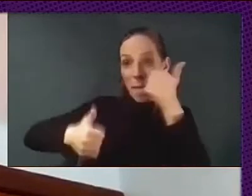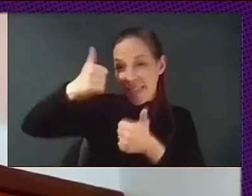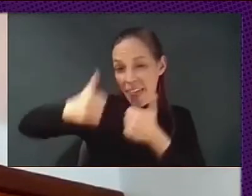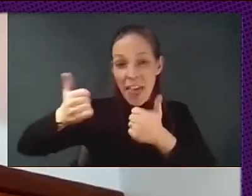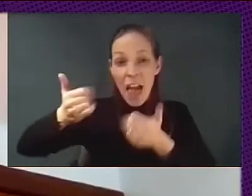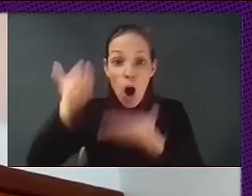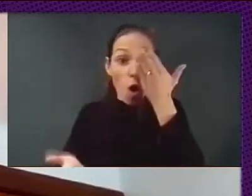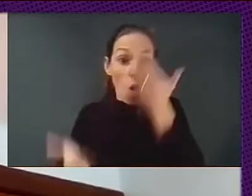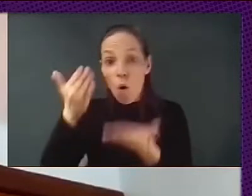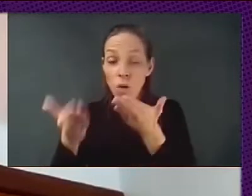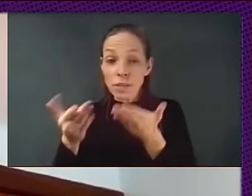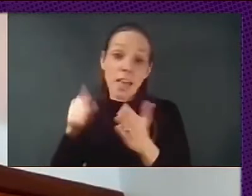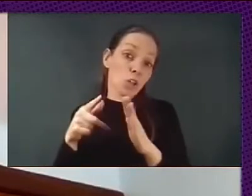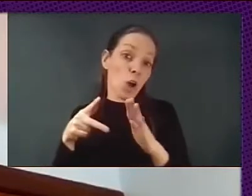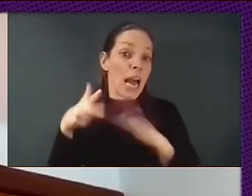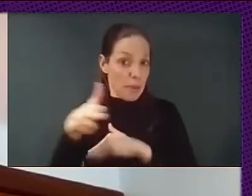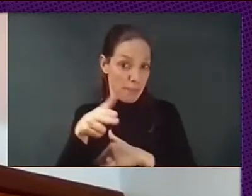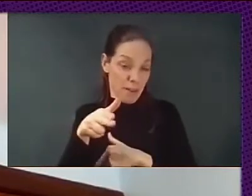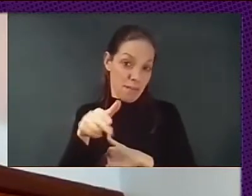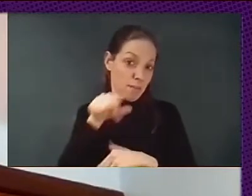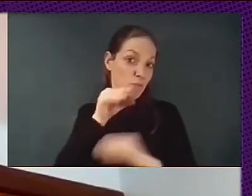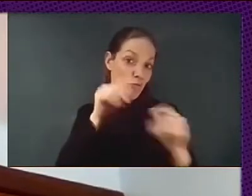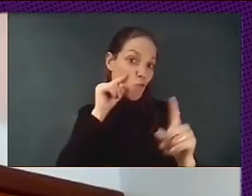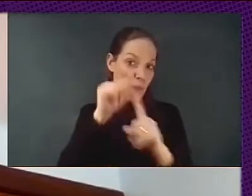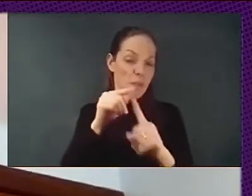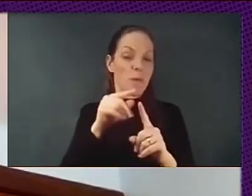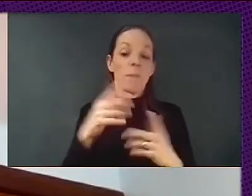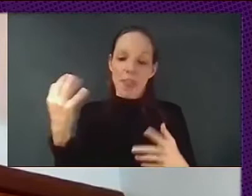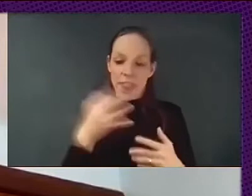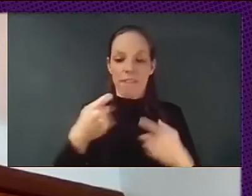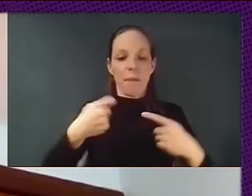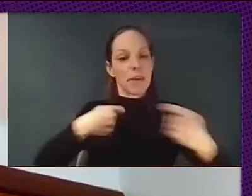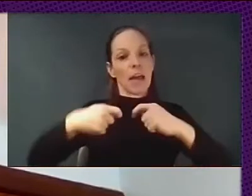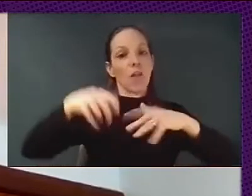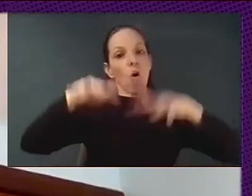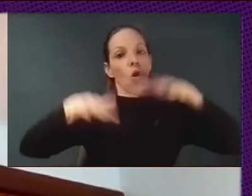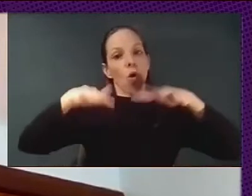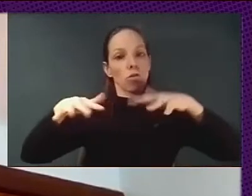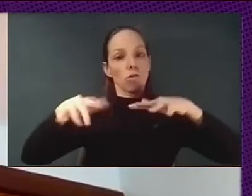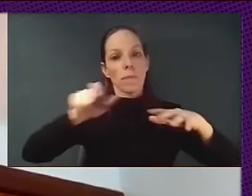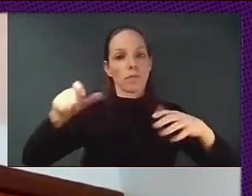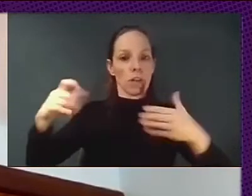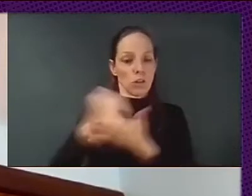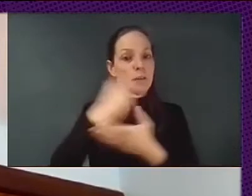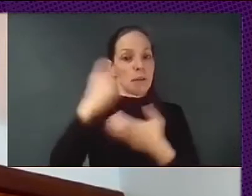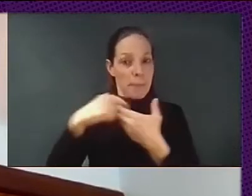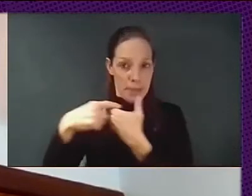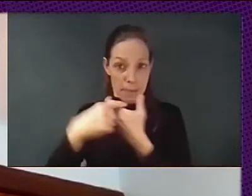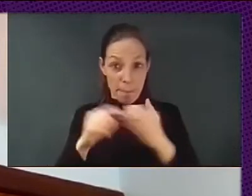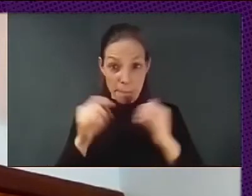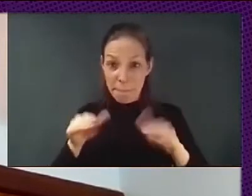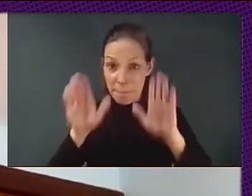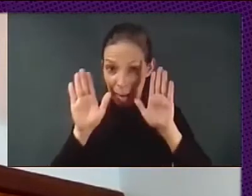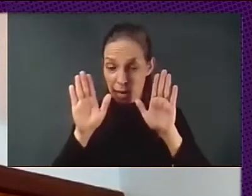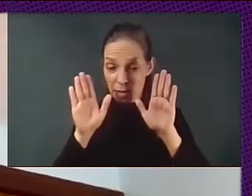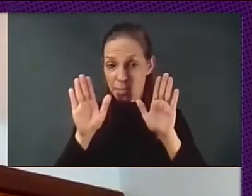doing is they're just re-unleashing this competition for growth, right? And so they're doing it either by pumping